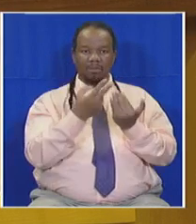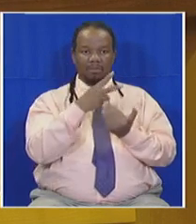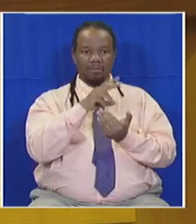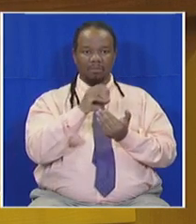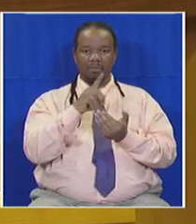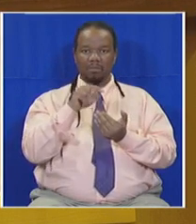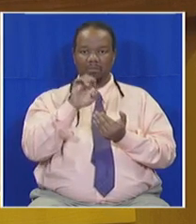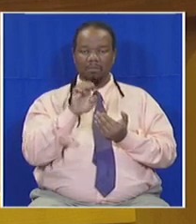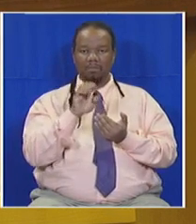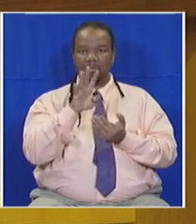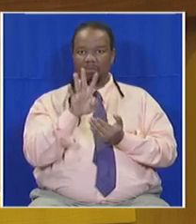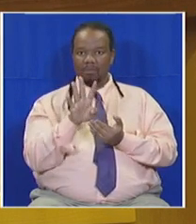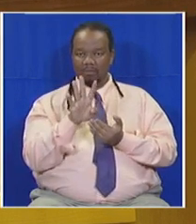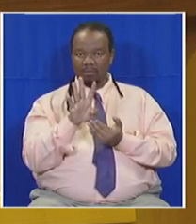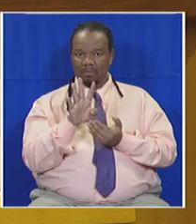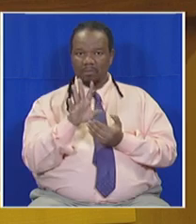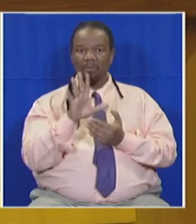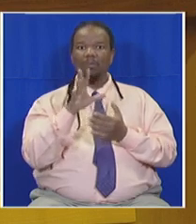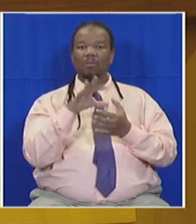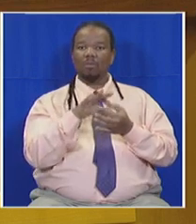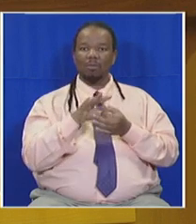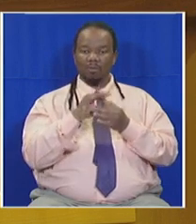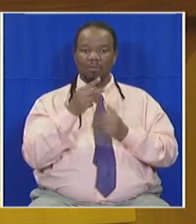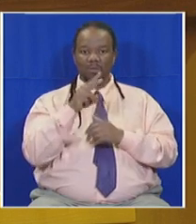for the financial year